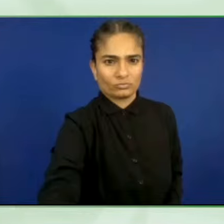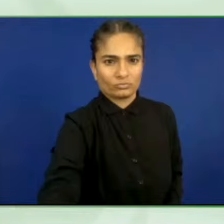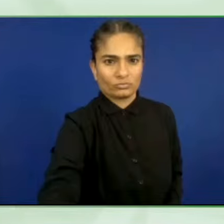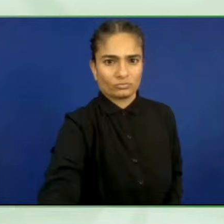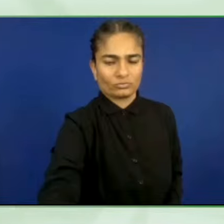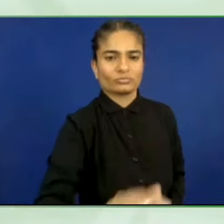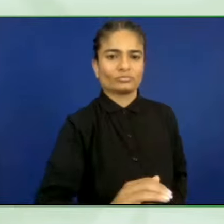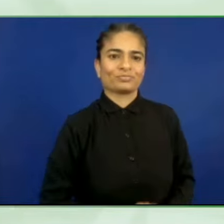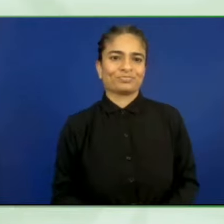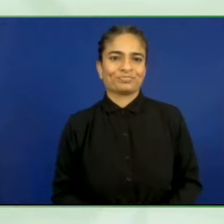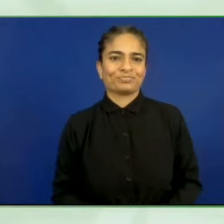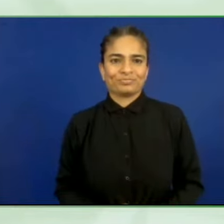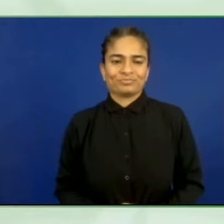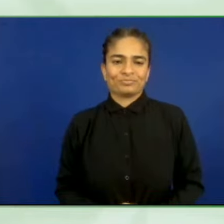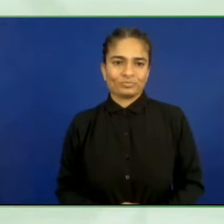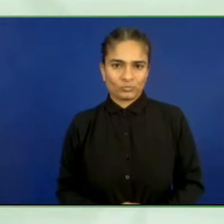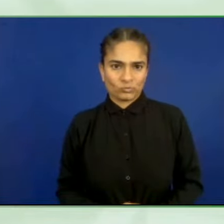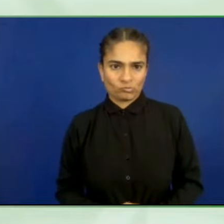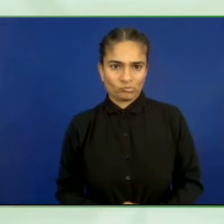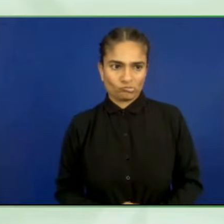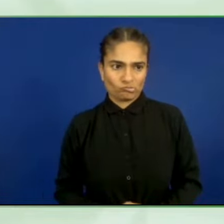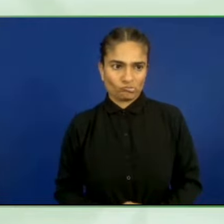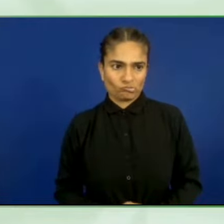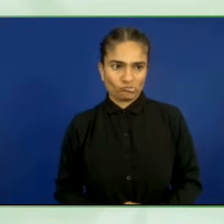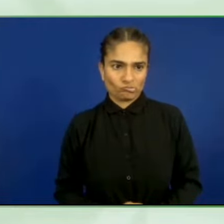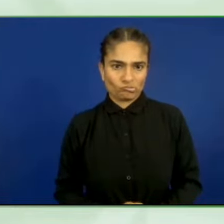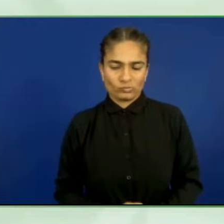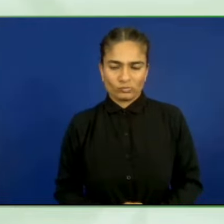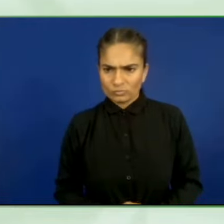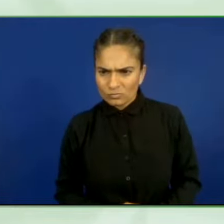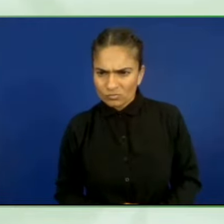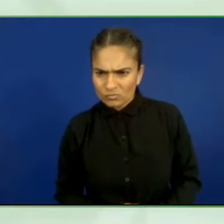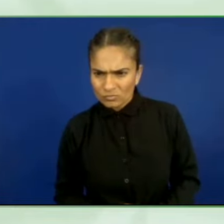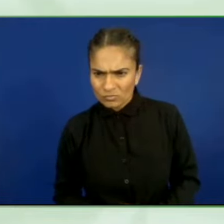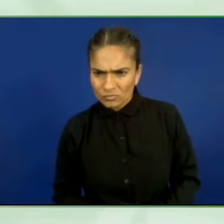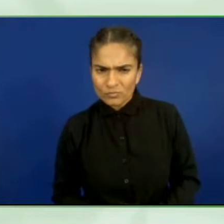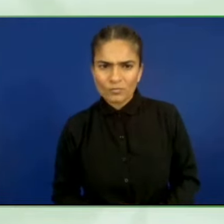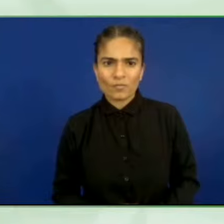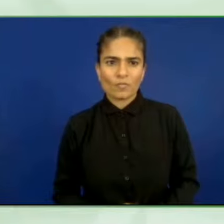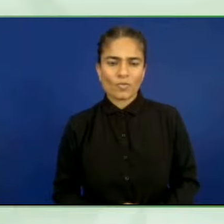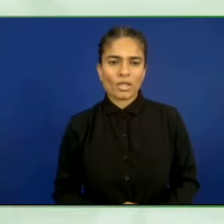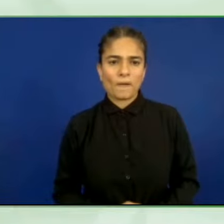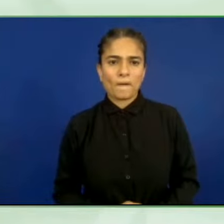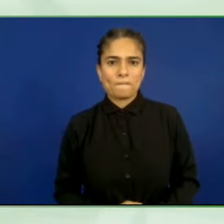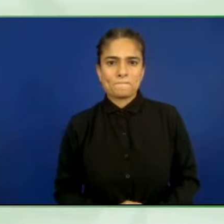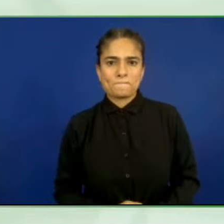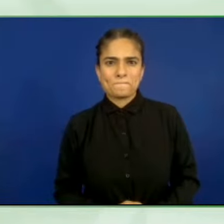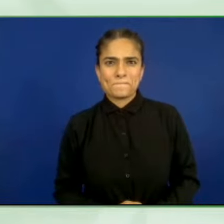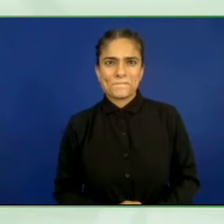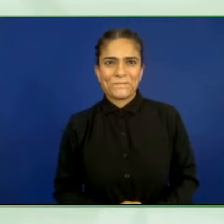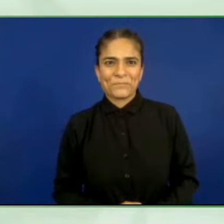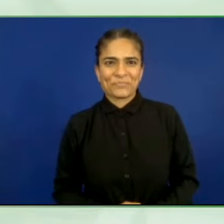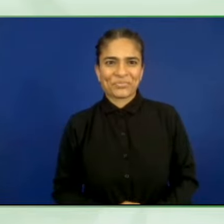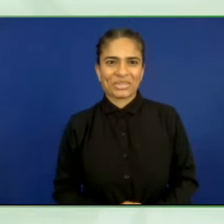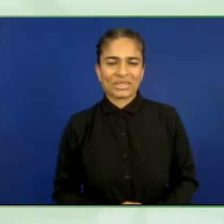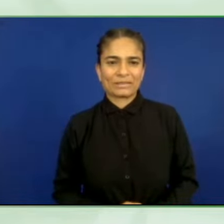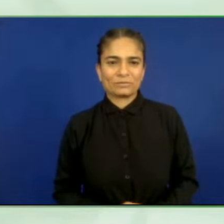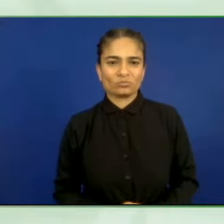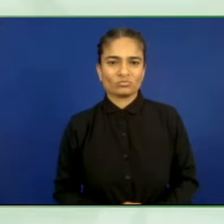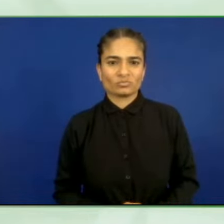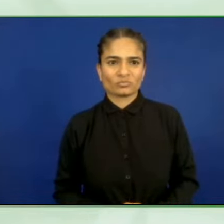Horizons, which is our organisation, and we're working with University College Cork on a project around the